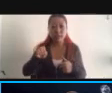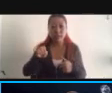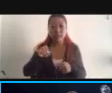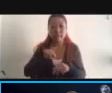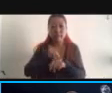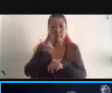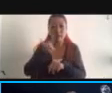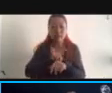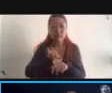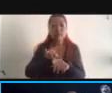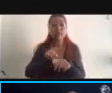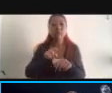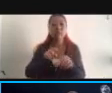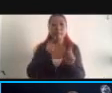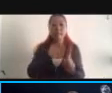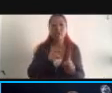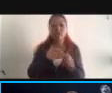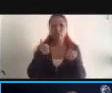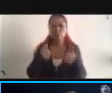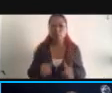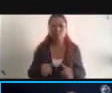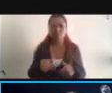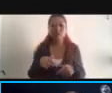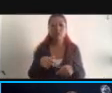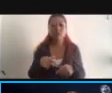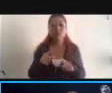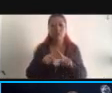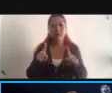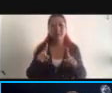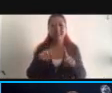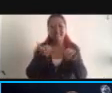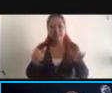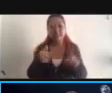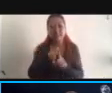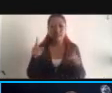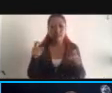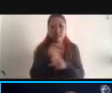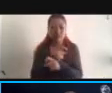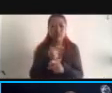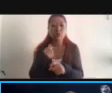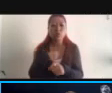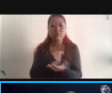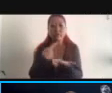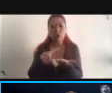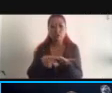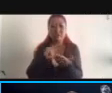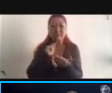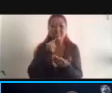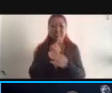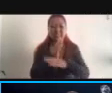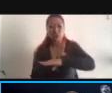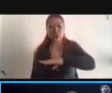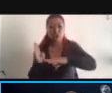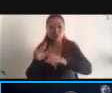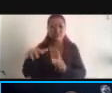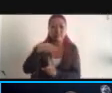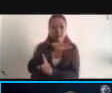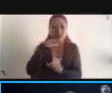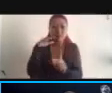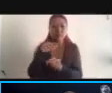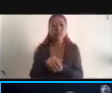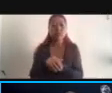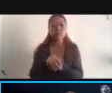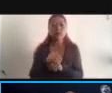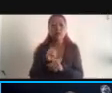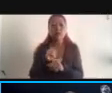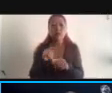missions are human endeavors. They are complex systems. We've talked about the extreme environments, and mission lengths can be anything